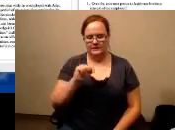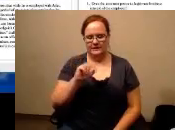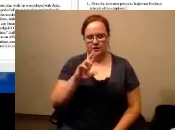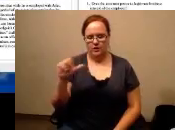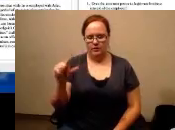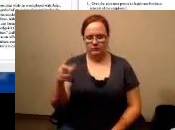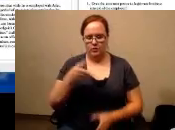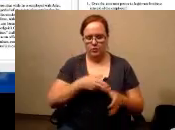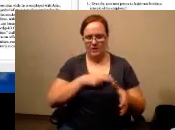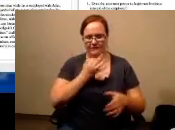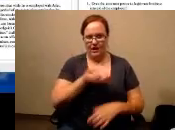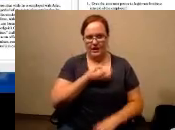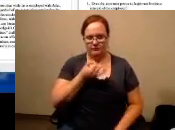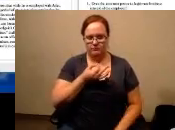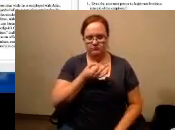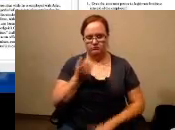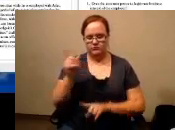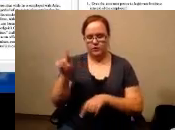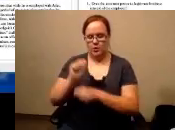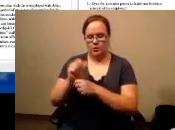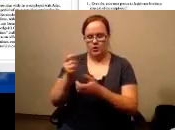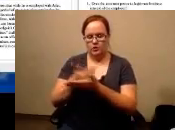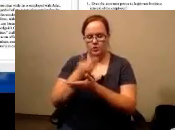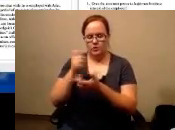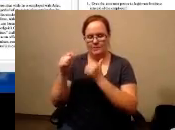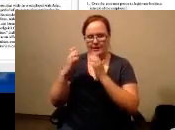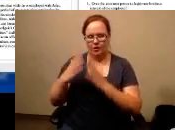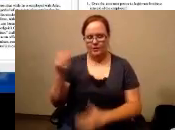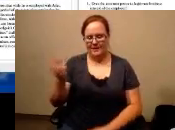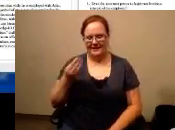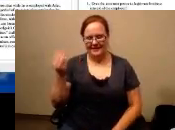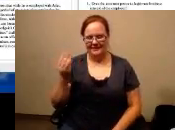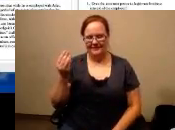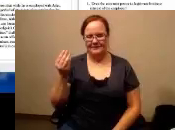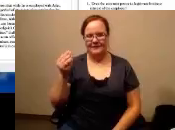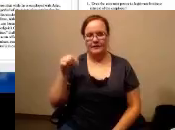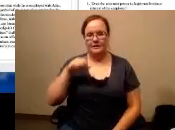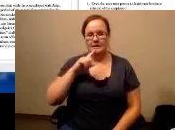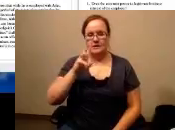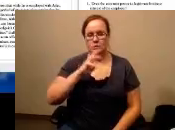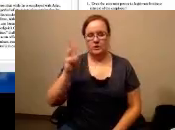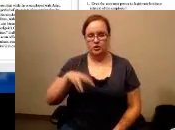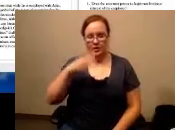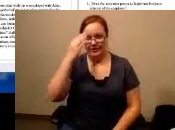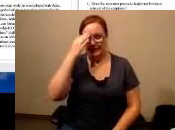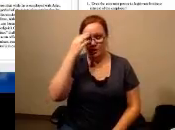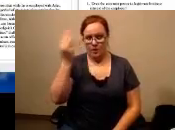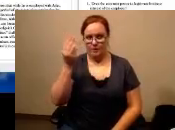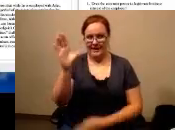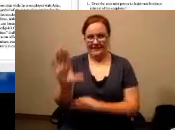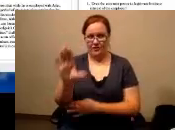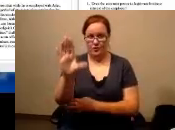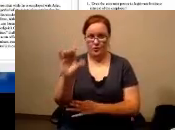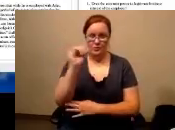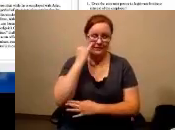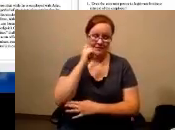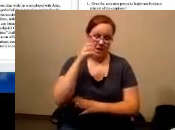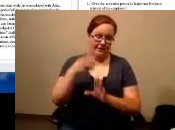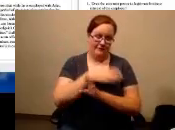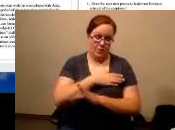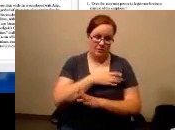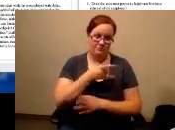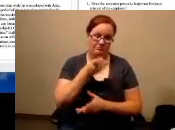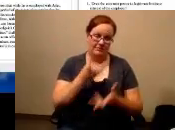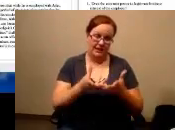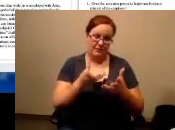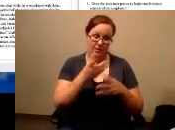quit on Friday, you go to work for a competitor on Monday. This is Wichita, they know about it Monday afternoon, if not before. They call